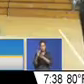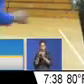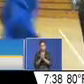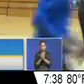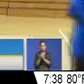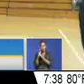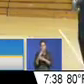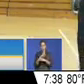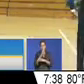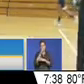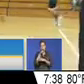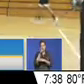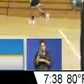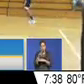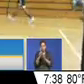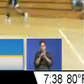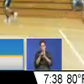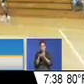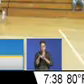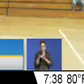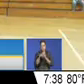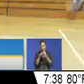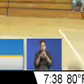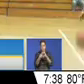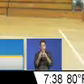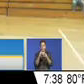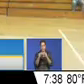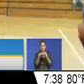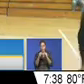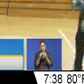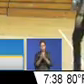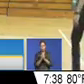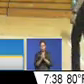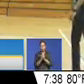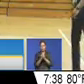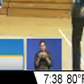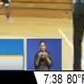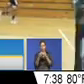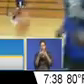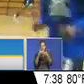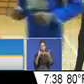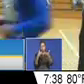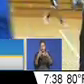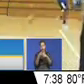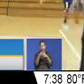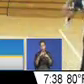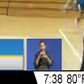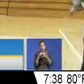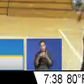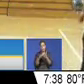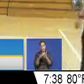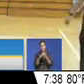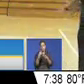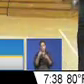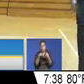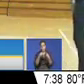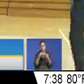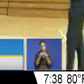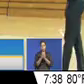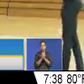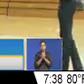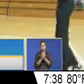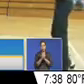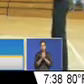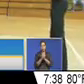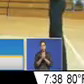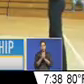roughly 22 minutes away from tip-off. But before we get to more from this game, a quick check on headlines